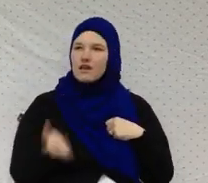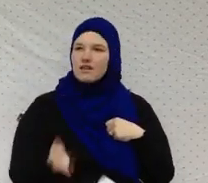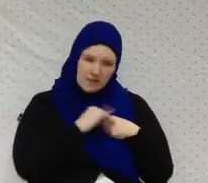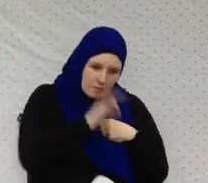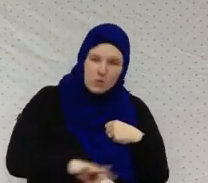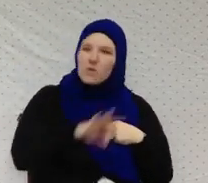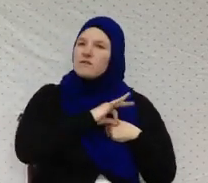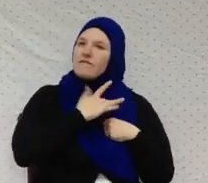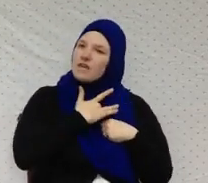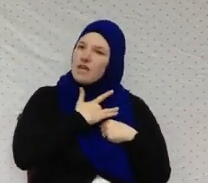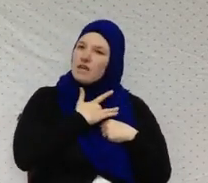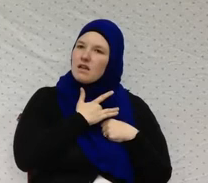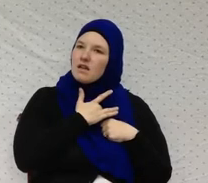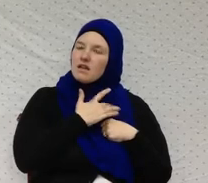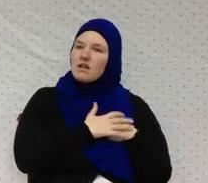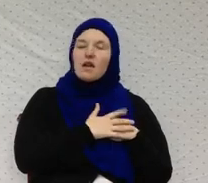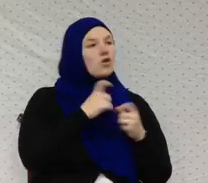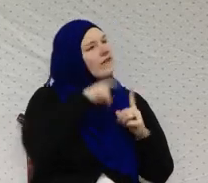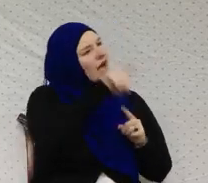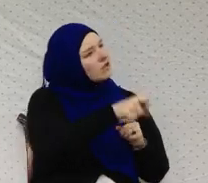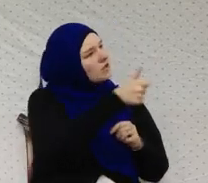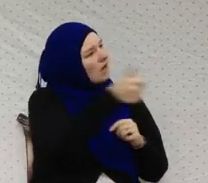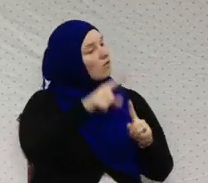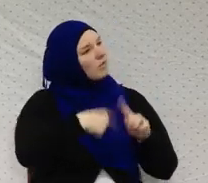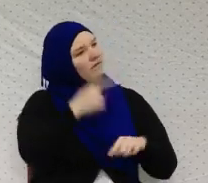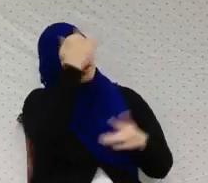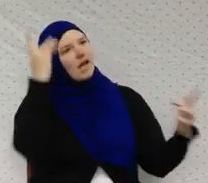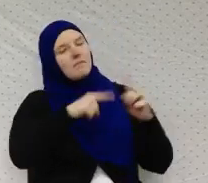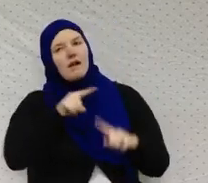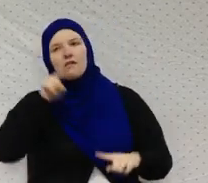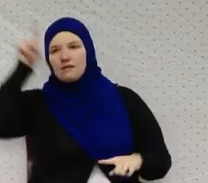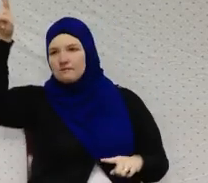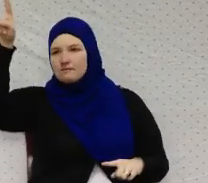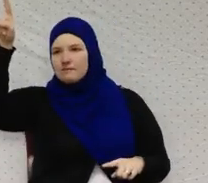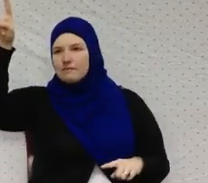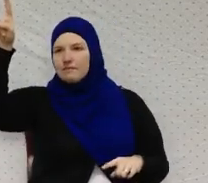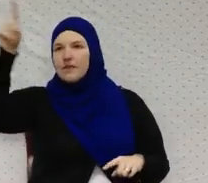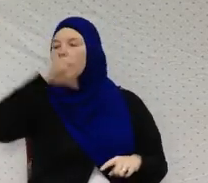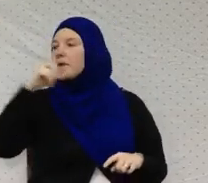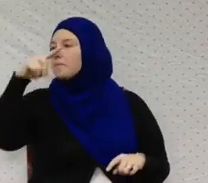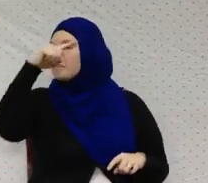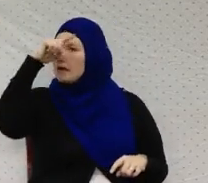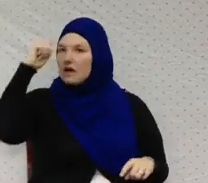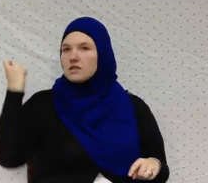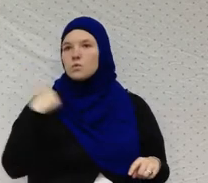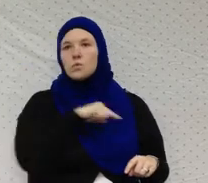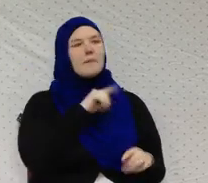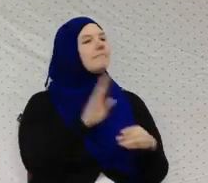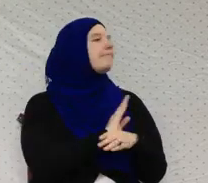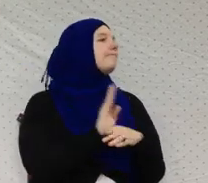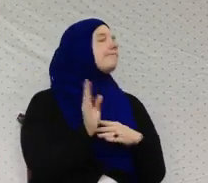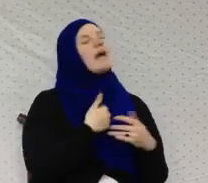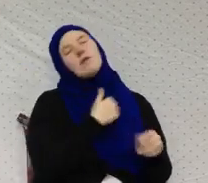insight, which is more important. So we have to ask ourselves, when we forget Allah, and